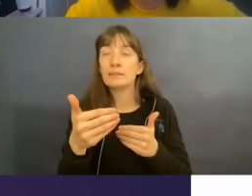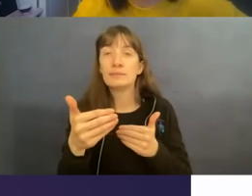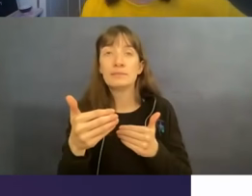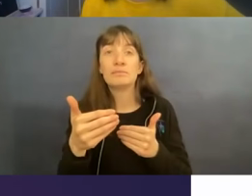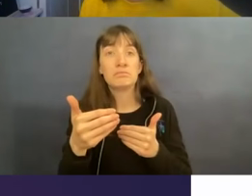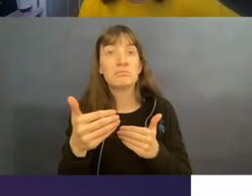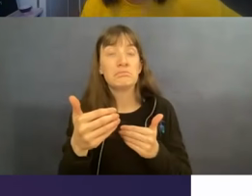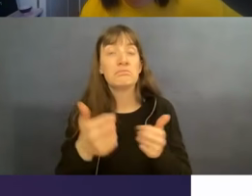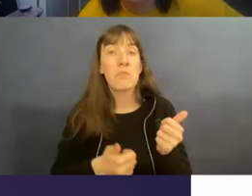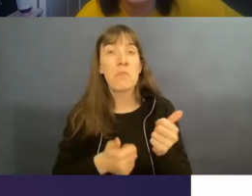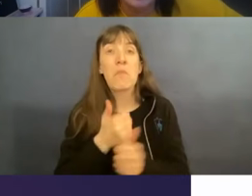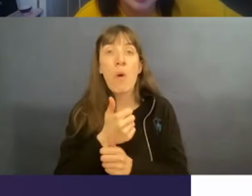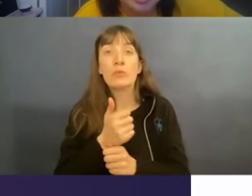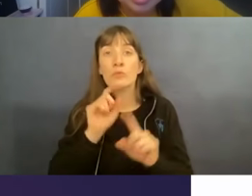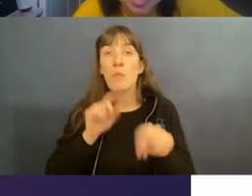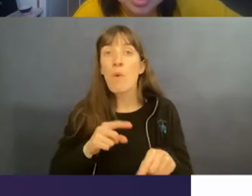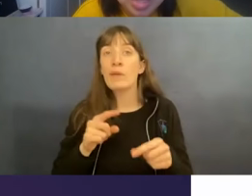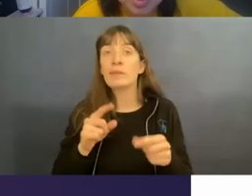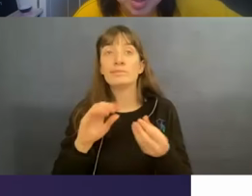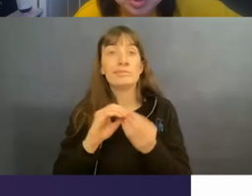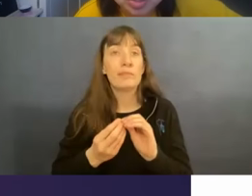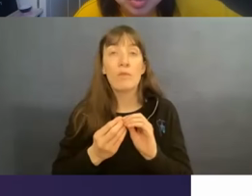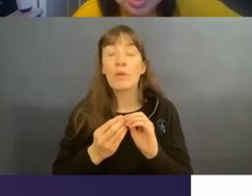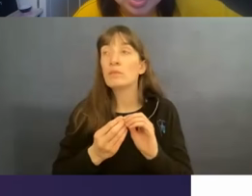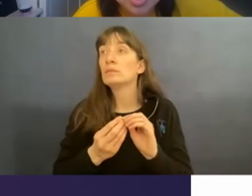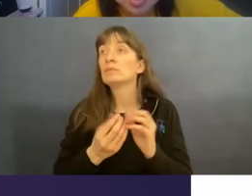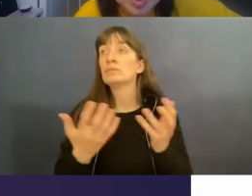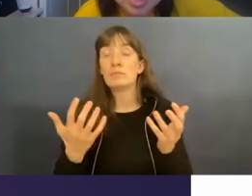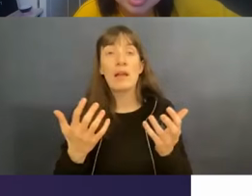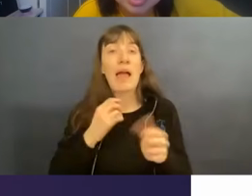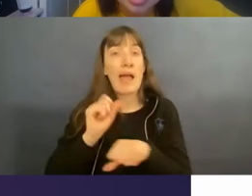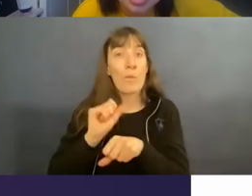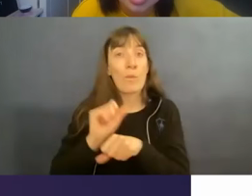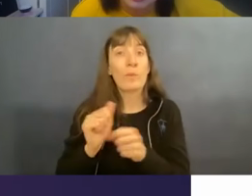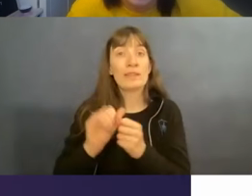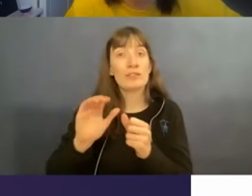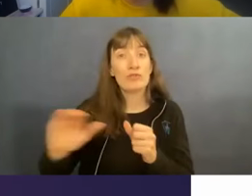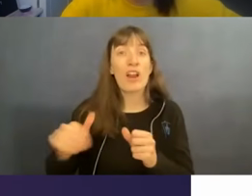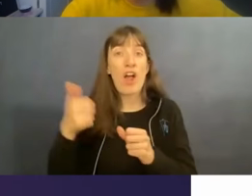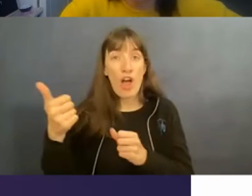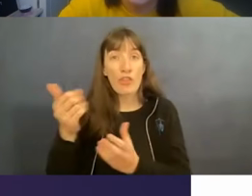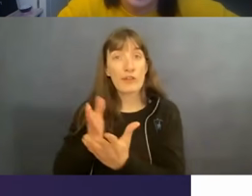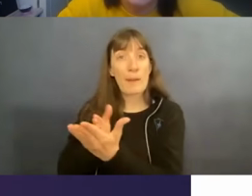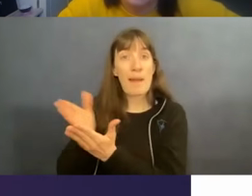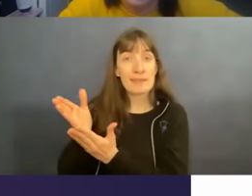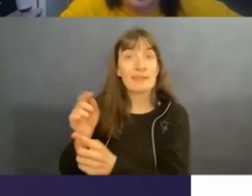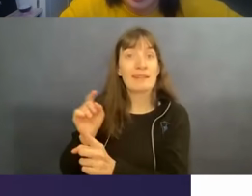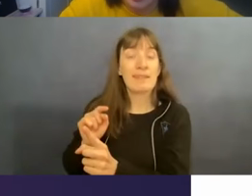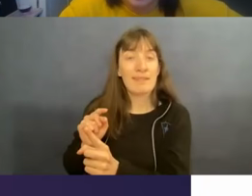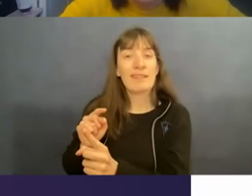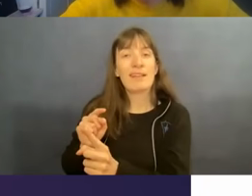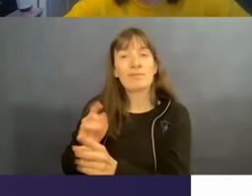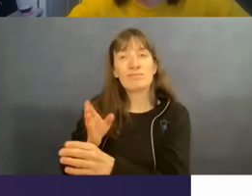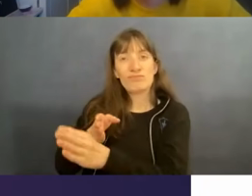most reported response was, I work with children in another capacity. That, and that's supposed to say that has not